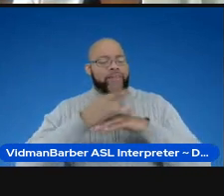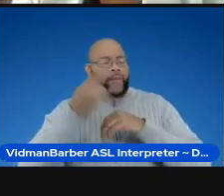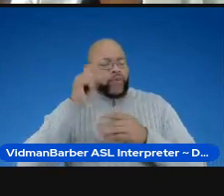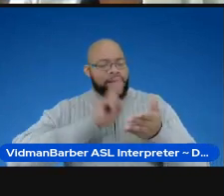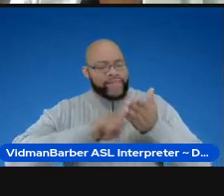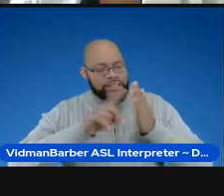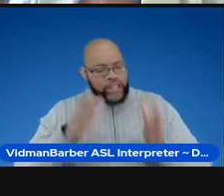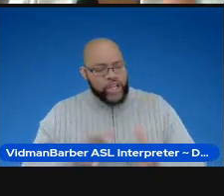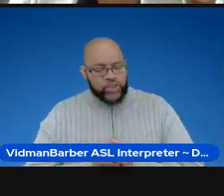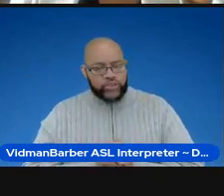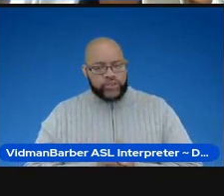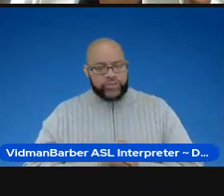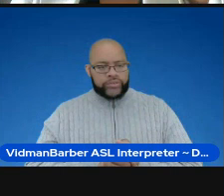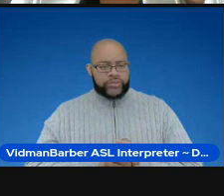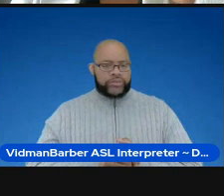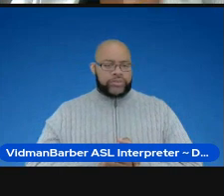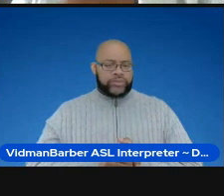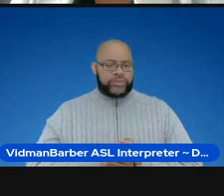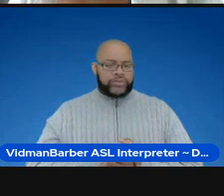investigators.